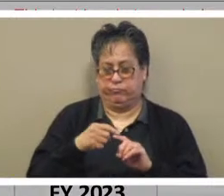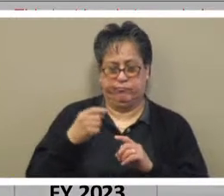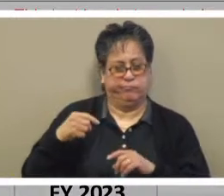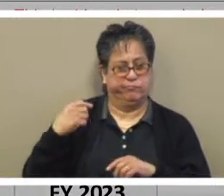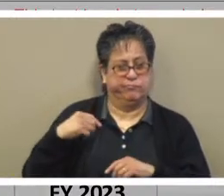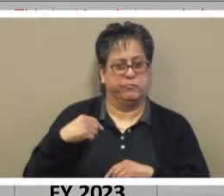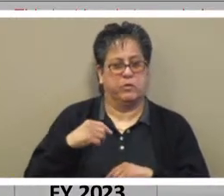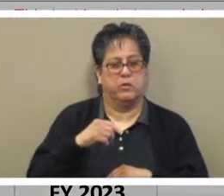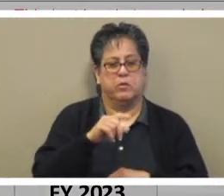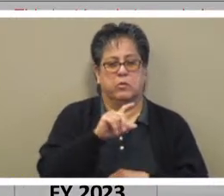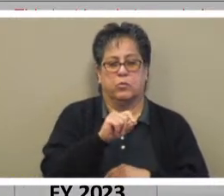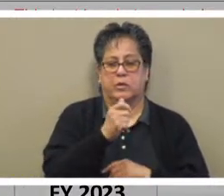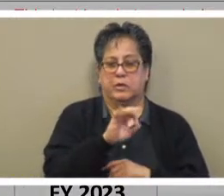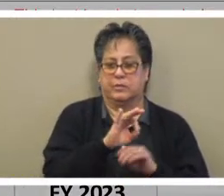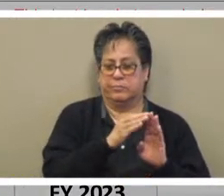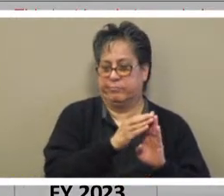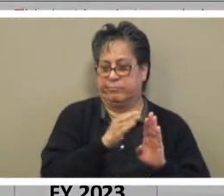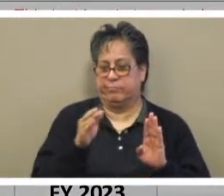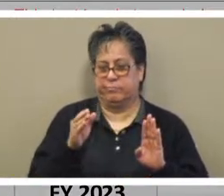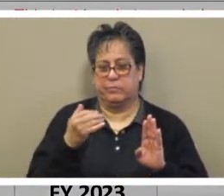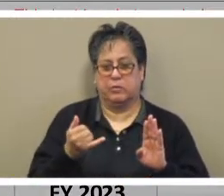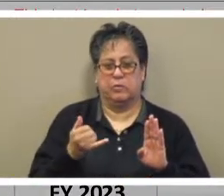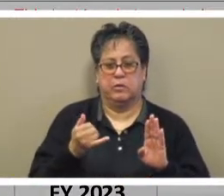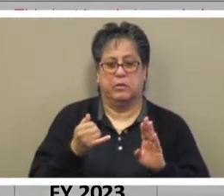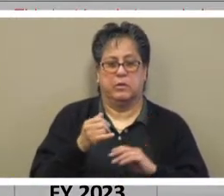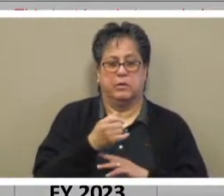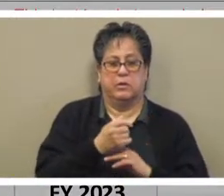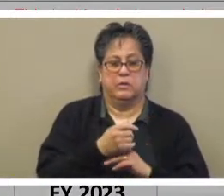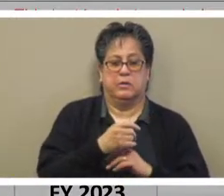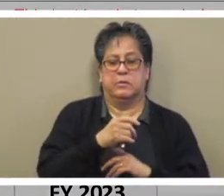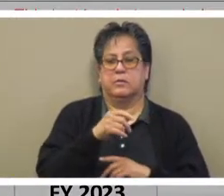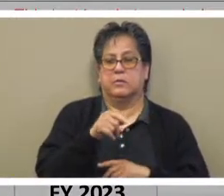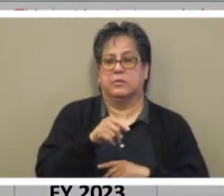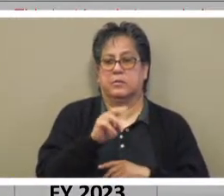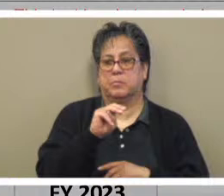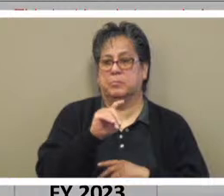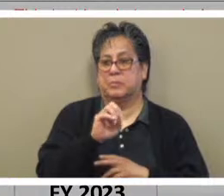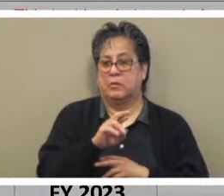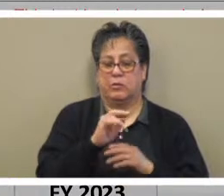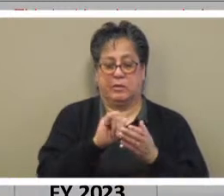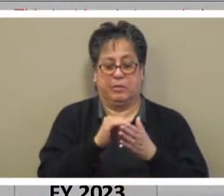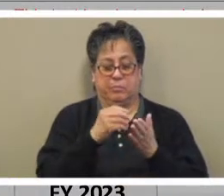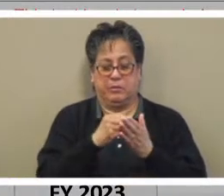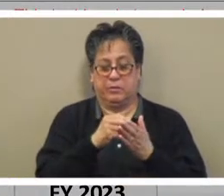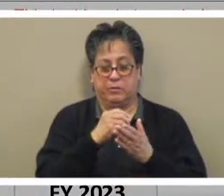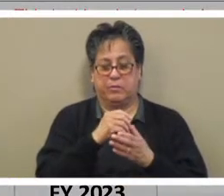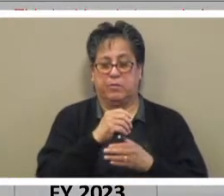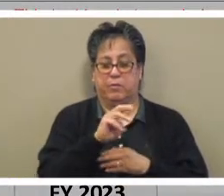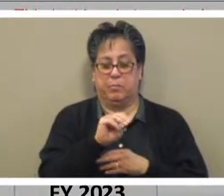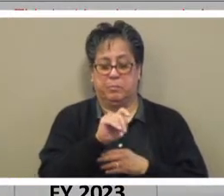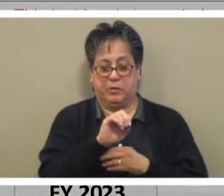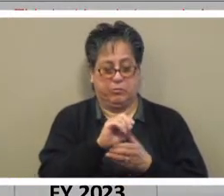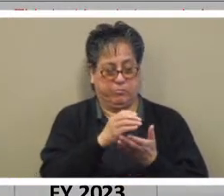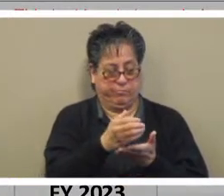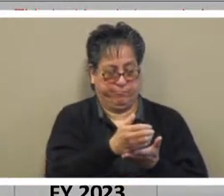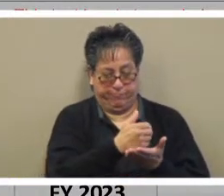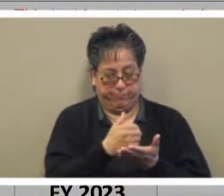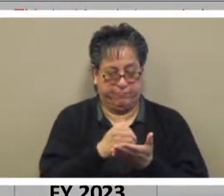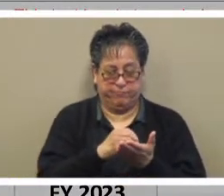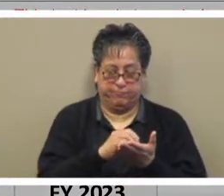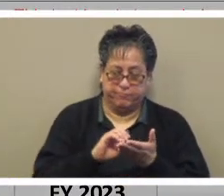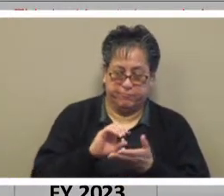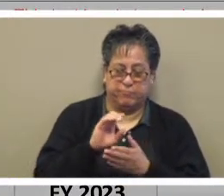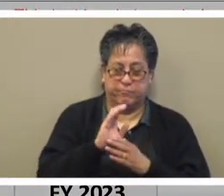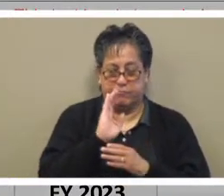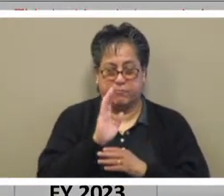currently the parking meter revenue, aside from the Saturday meter revenue, is dedicated to go to the Plaza Theater. All the